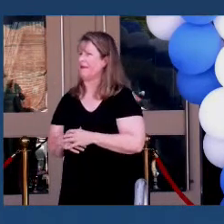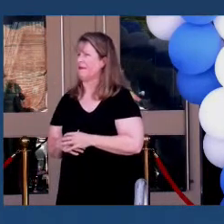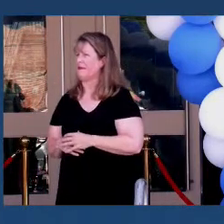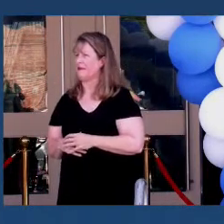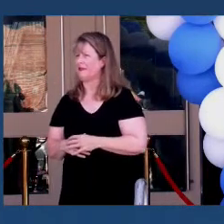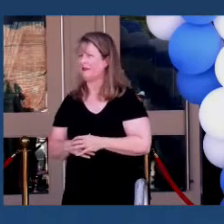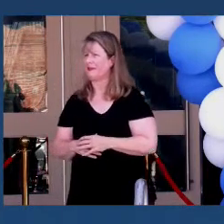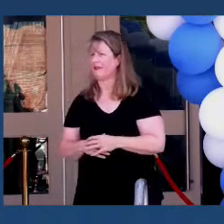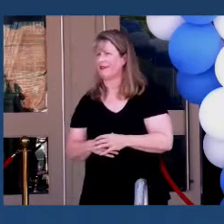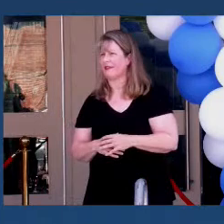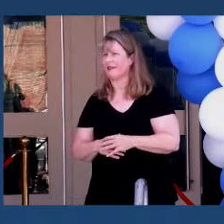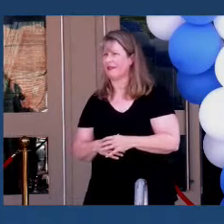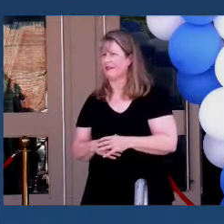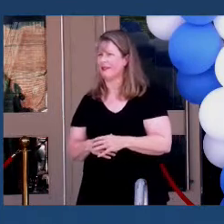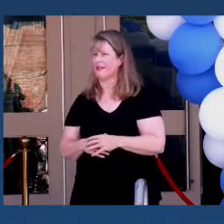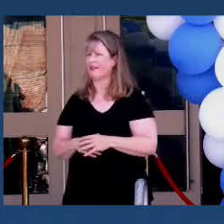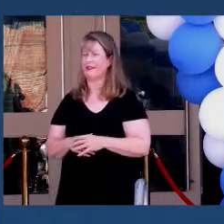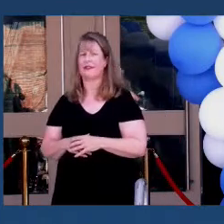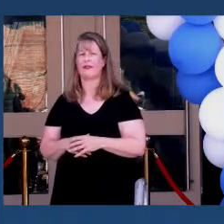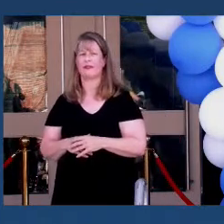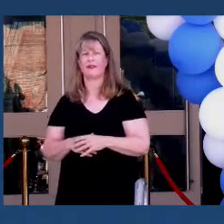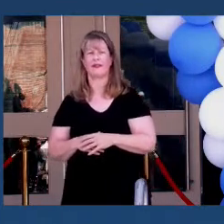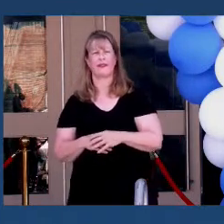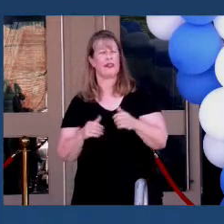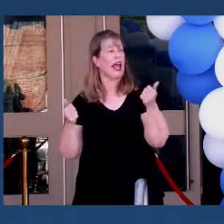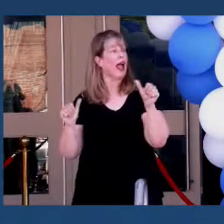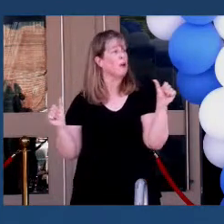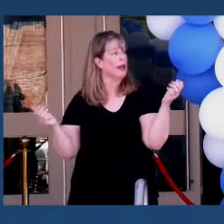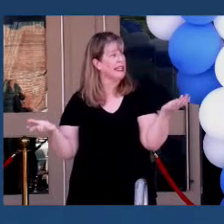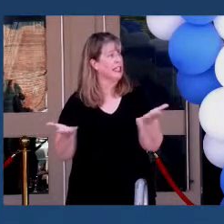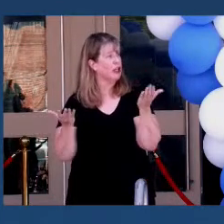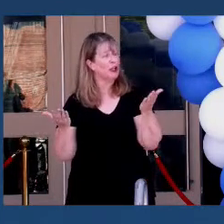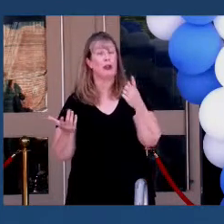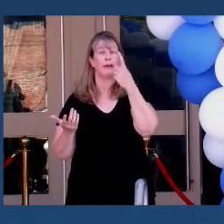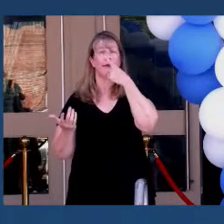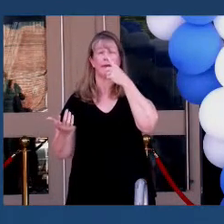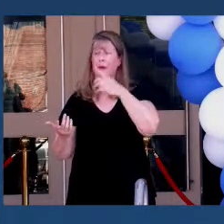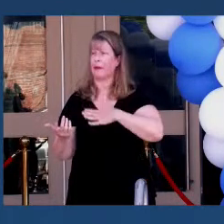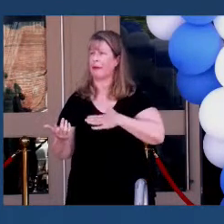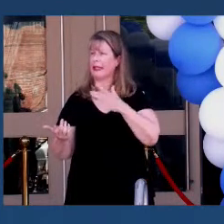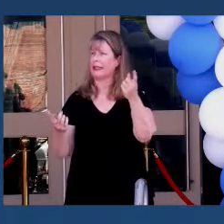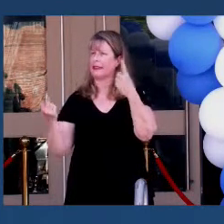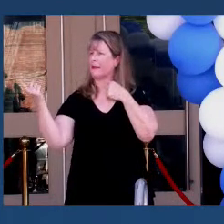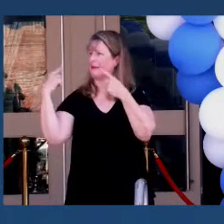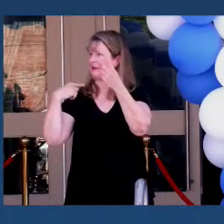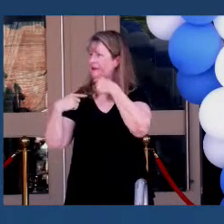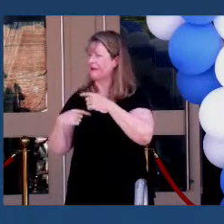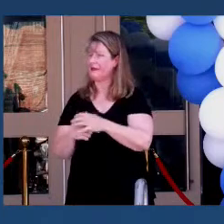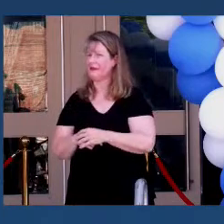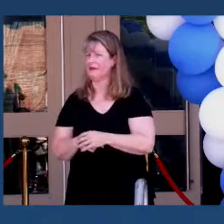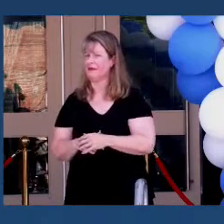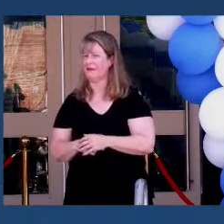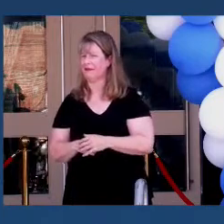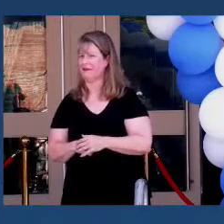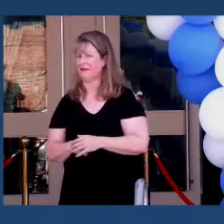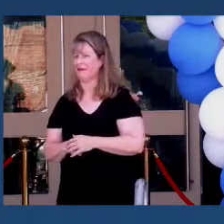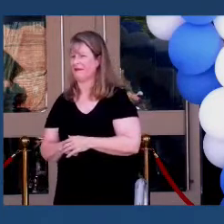of Education, Kim. Anyone that's still here from the House of Representatives in Dover.